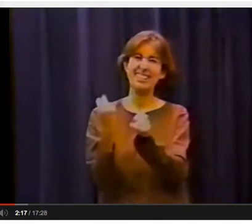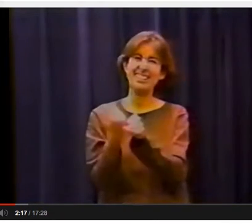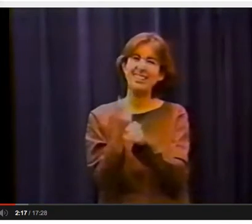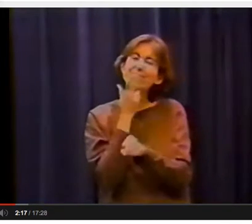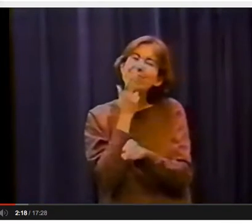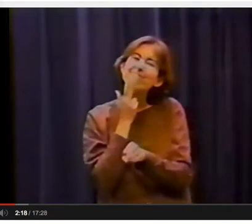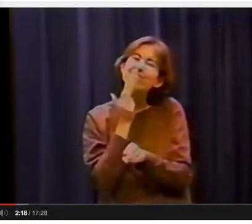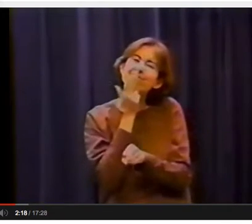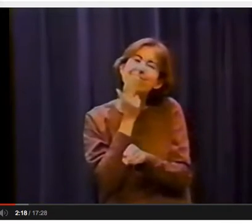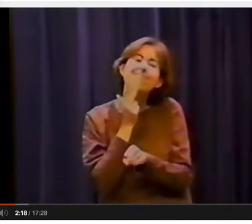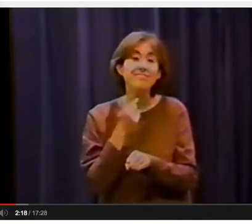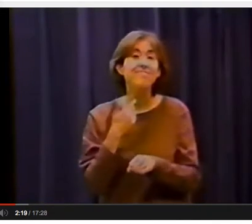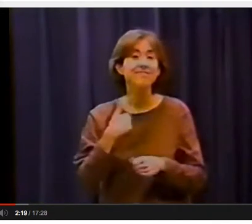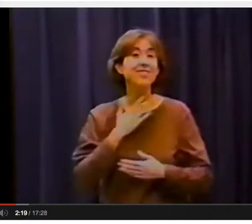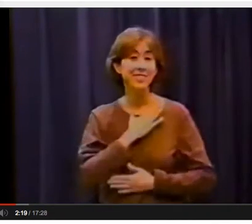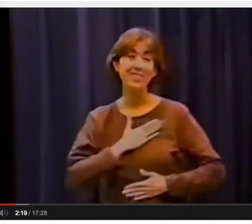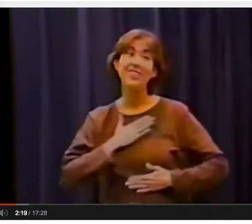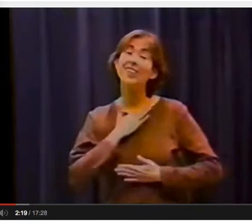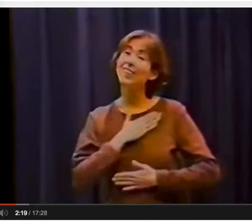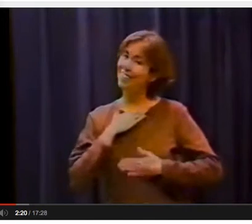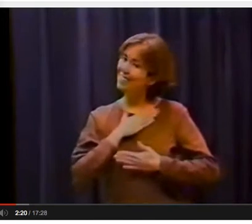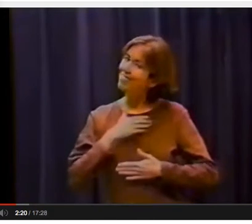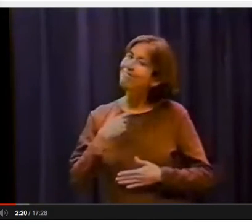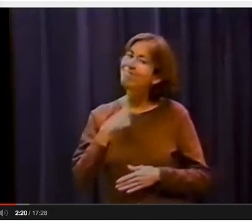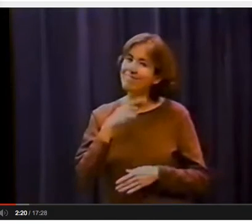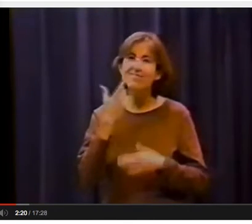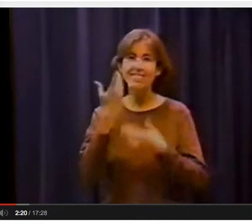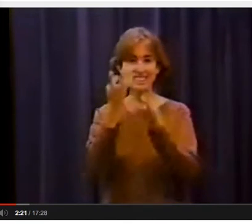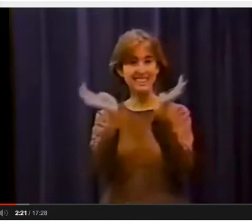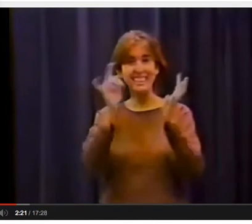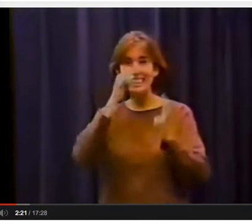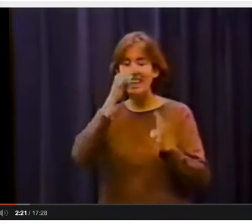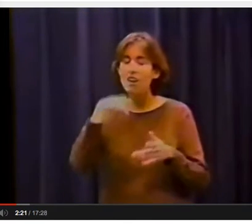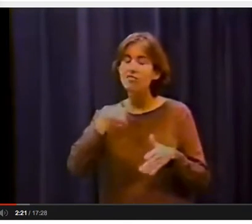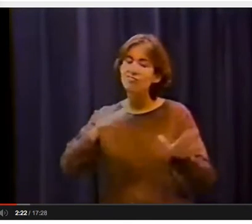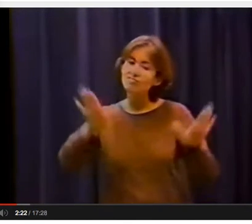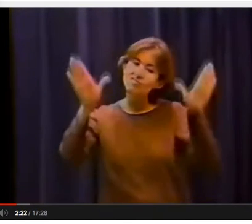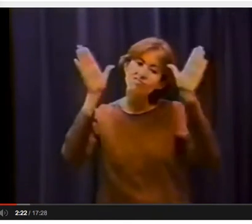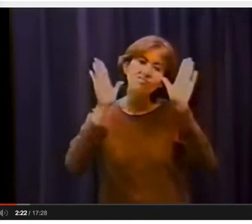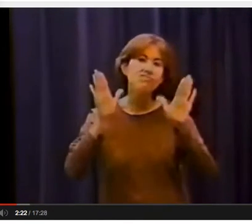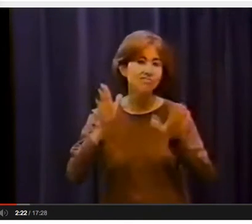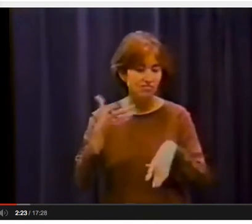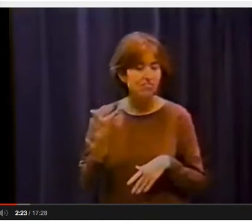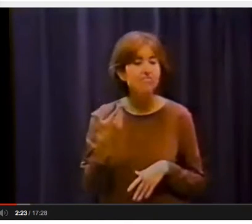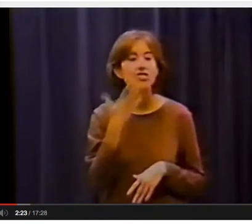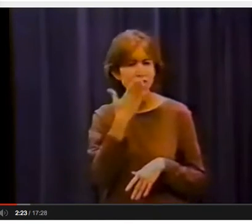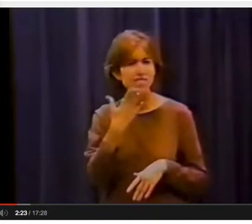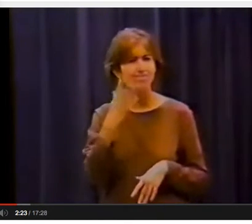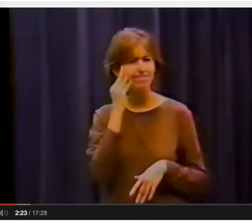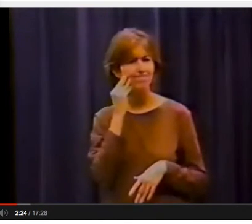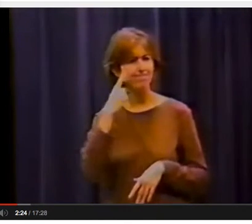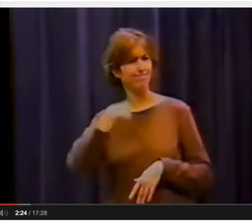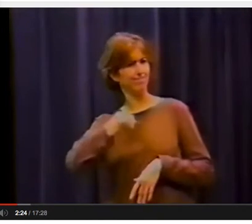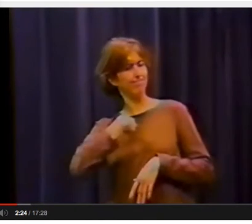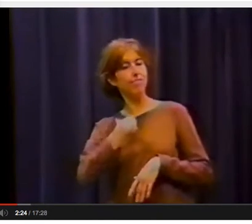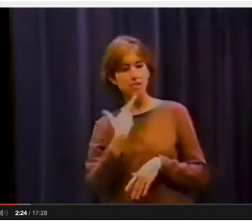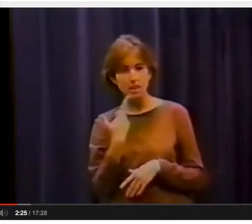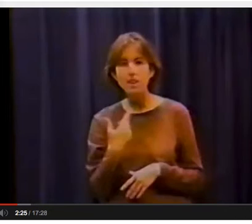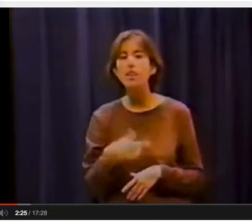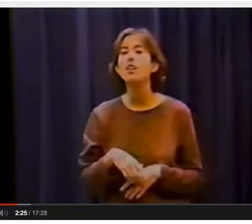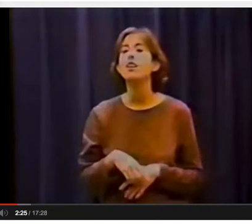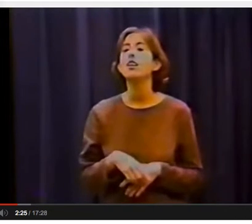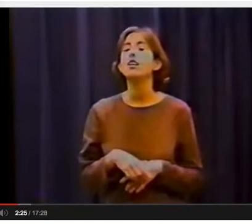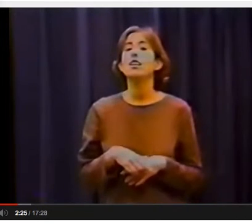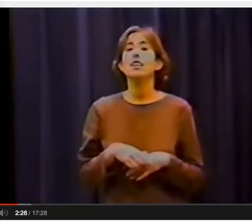I've only been here for 3 years, so I'm still pretty new, but it's been really nice. I've really enjoyed it here. The people here are just wonderful. It's